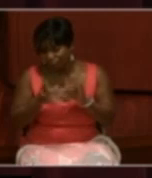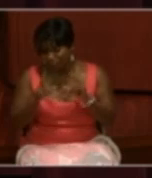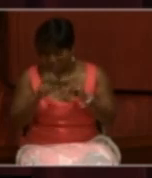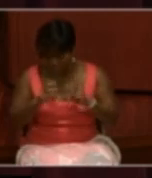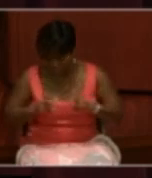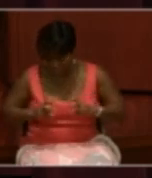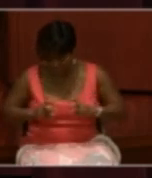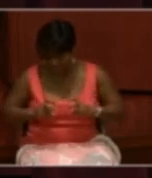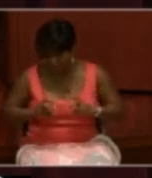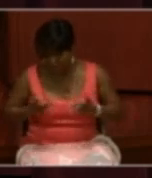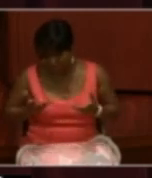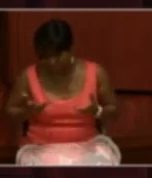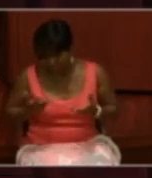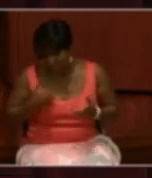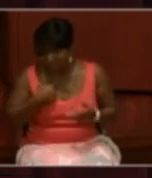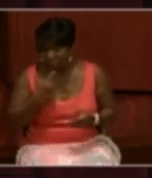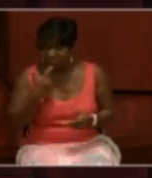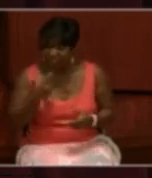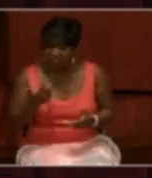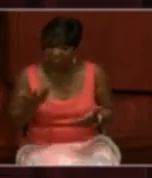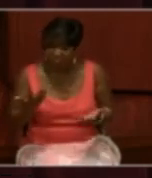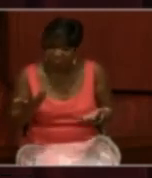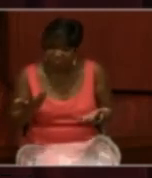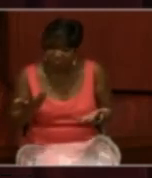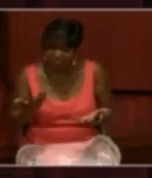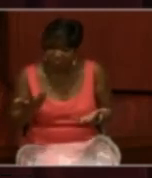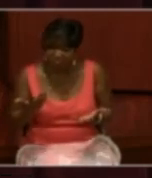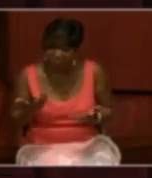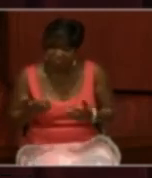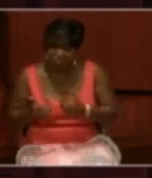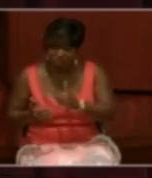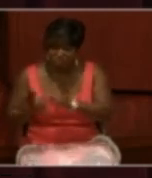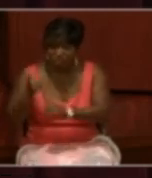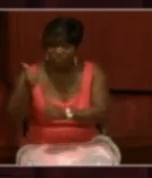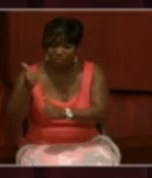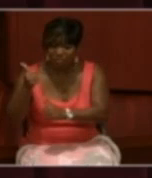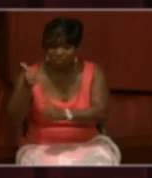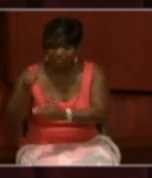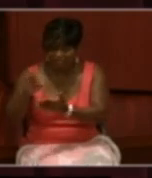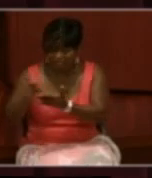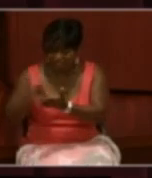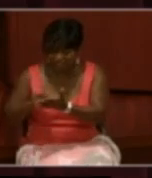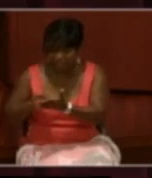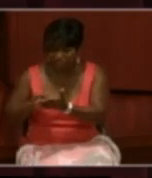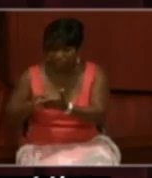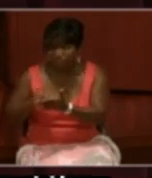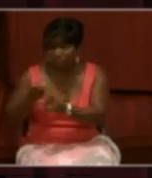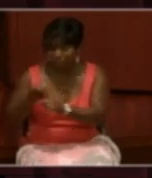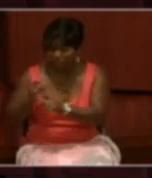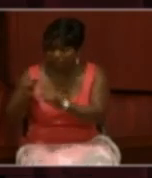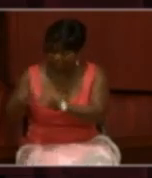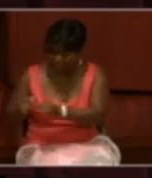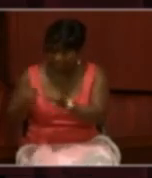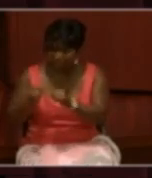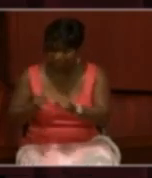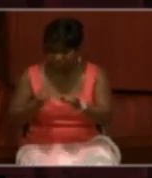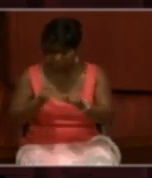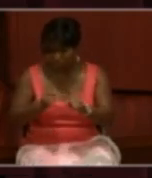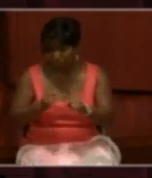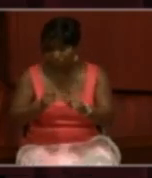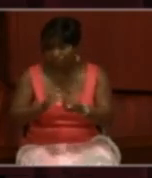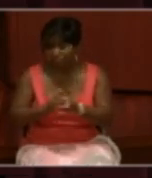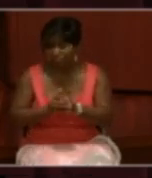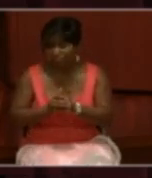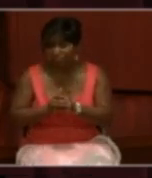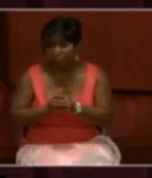analysis of it, I would say predominantly the accounts were opened by individuals, but